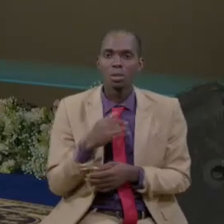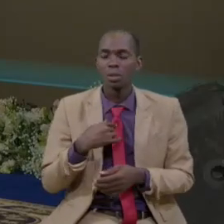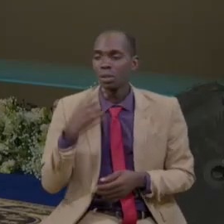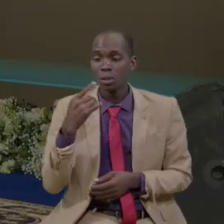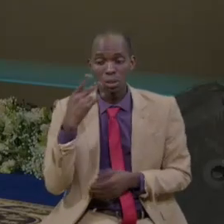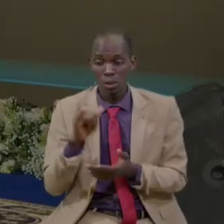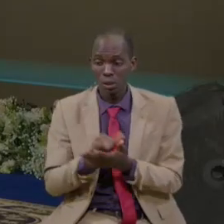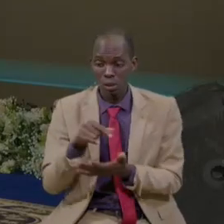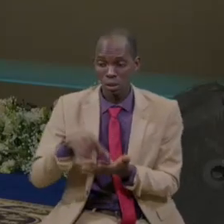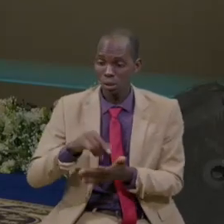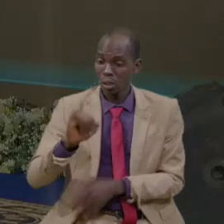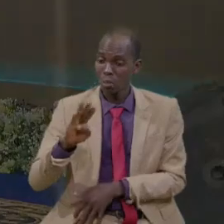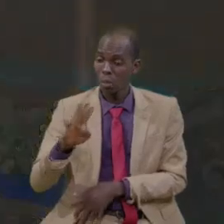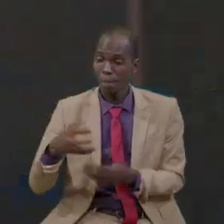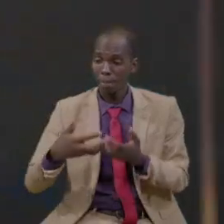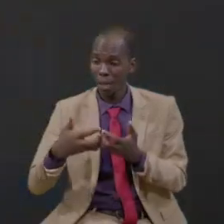him.